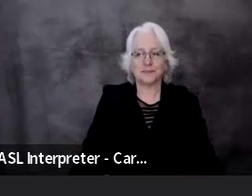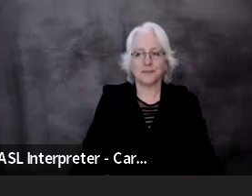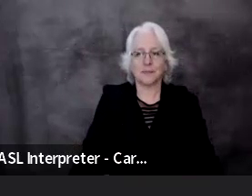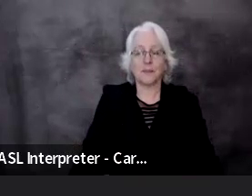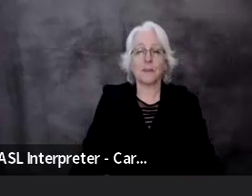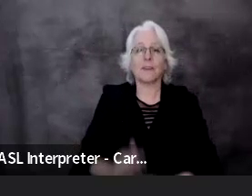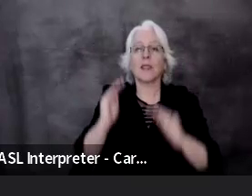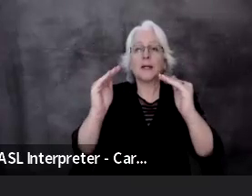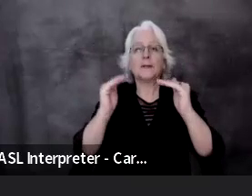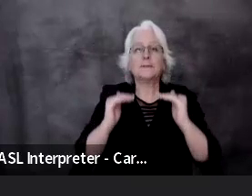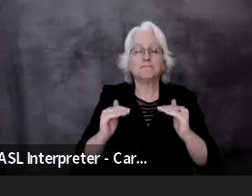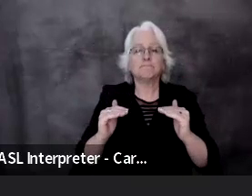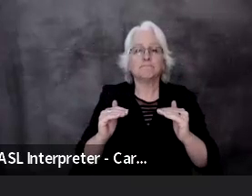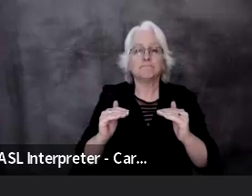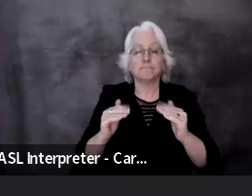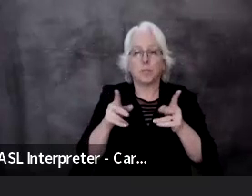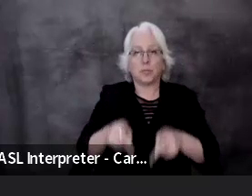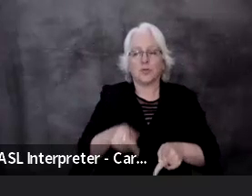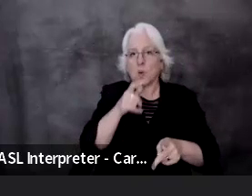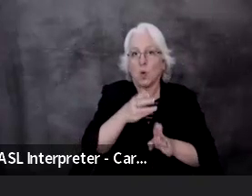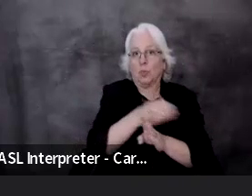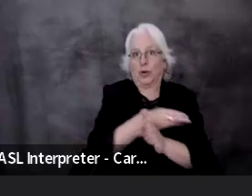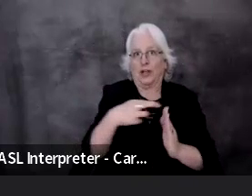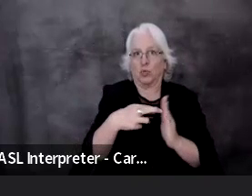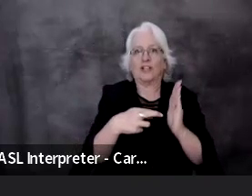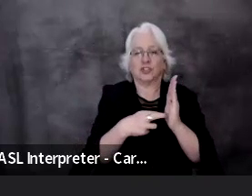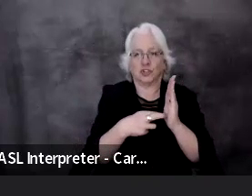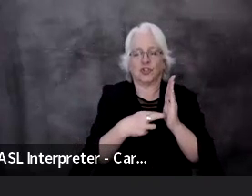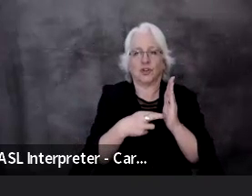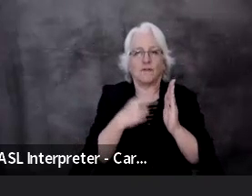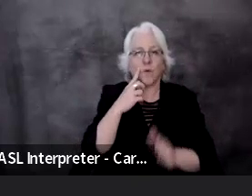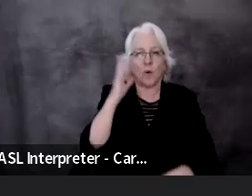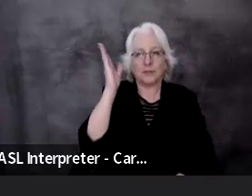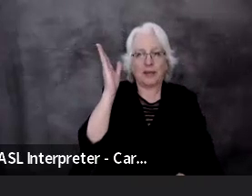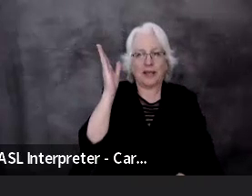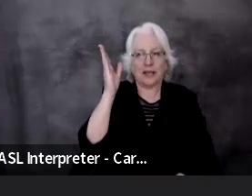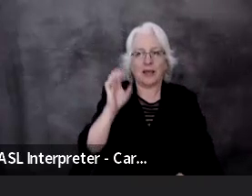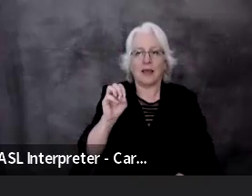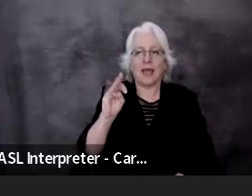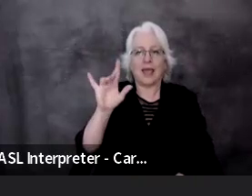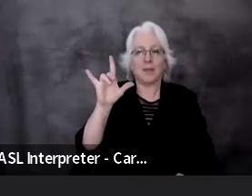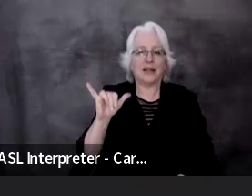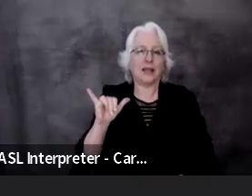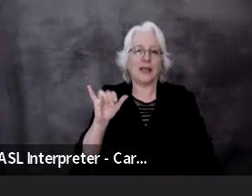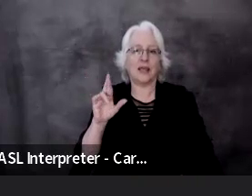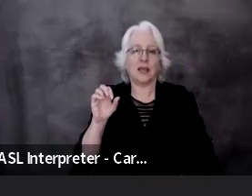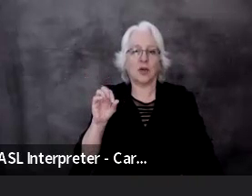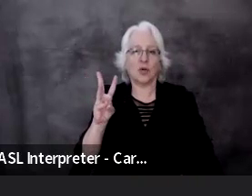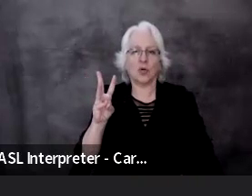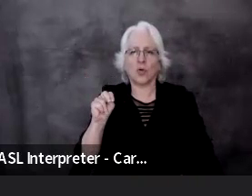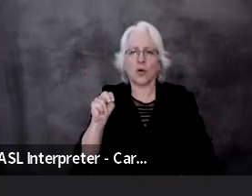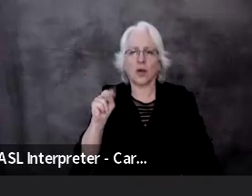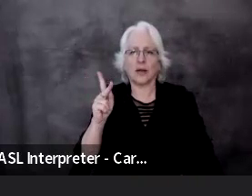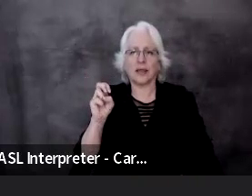Okay. The next person that had pre-registered to speak today is Emily Cran King.